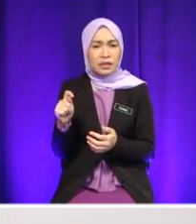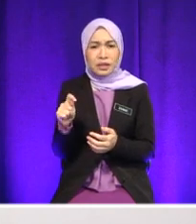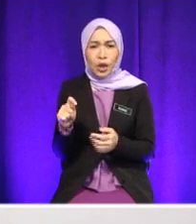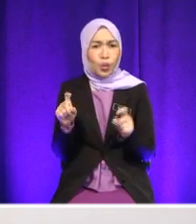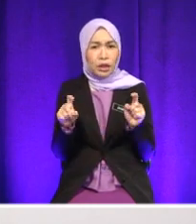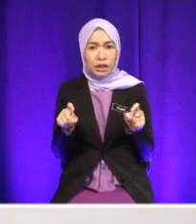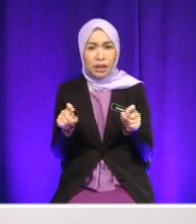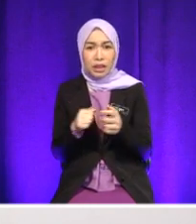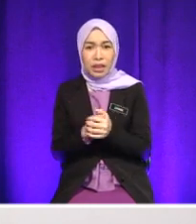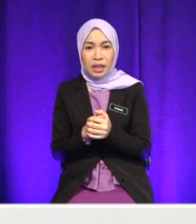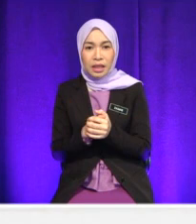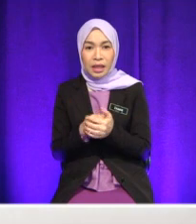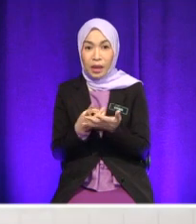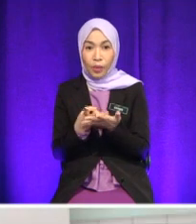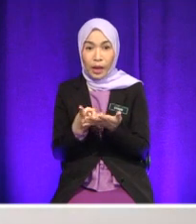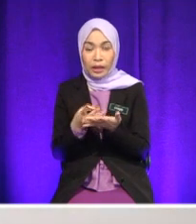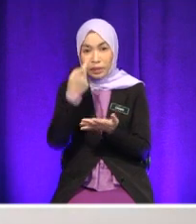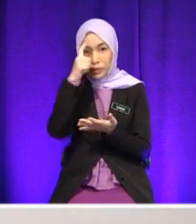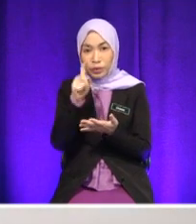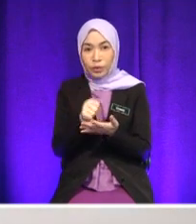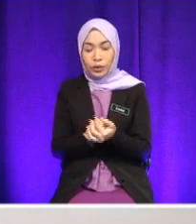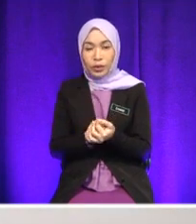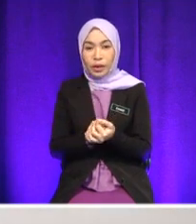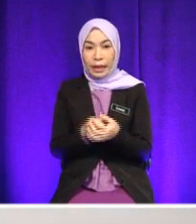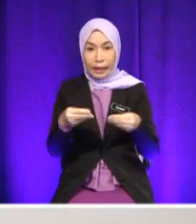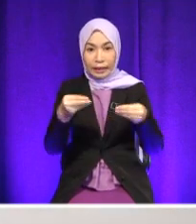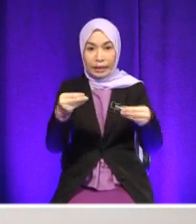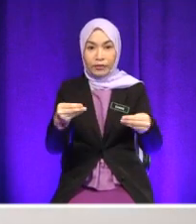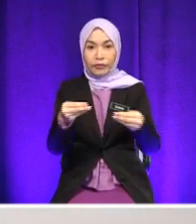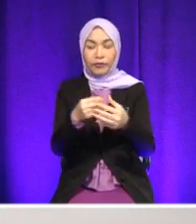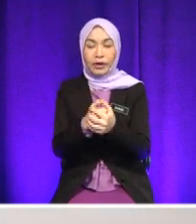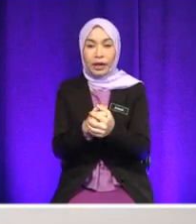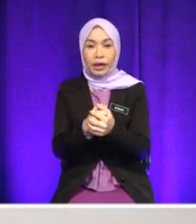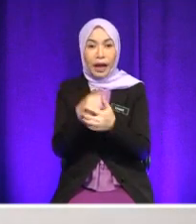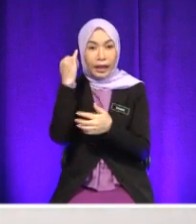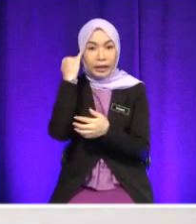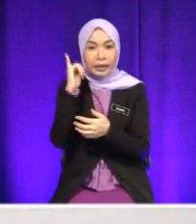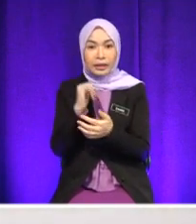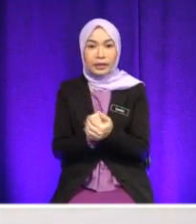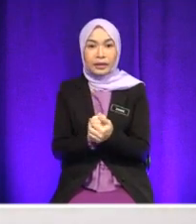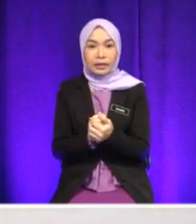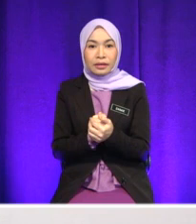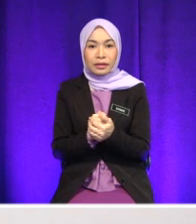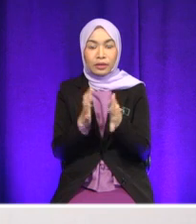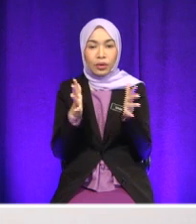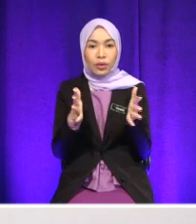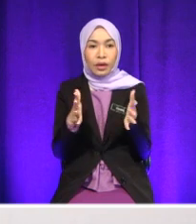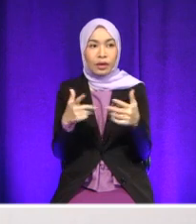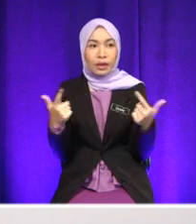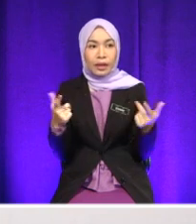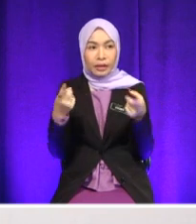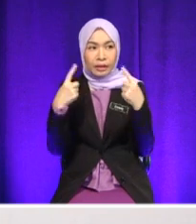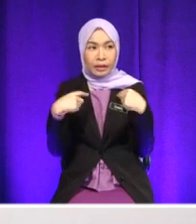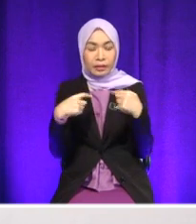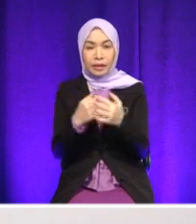in giving her some inspirations to improve her product and services. How do you think, Eugene? Yes,